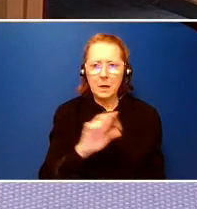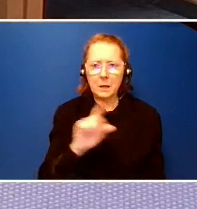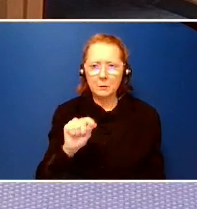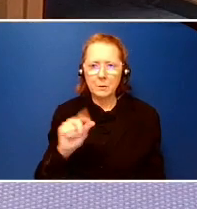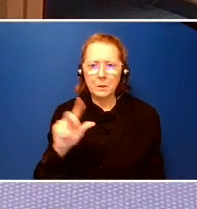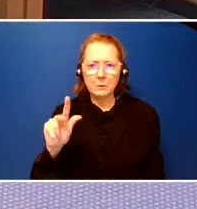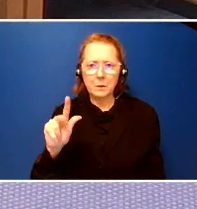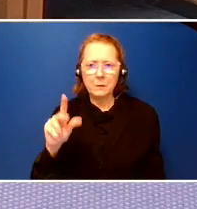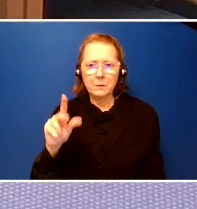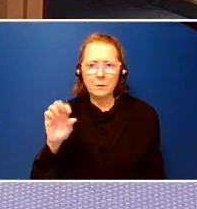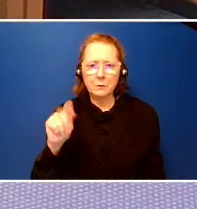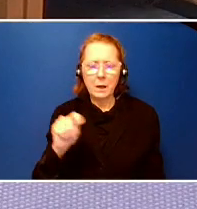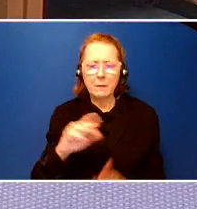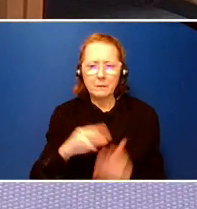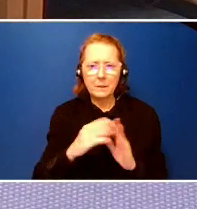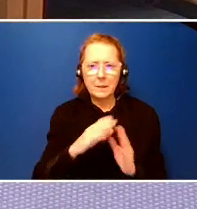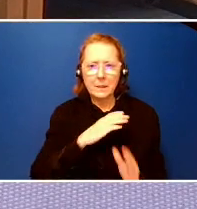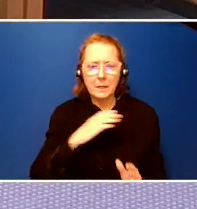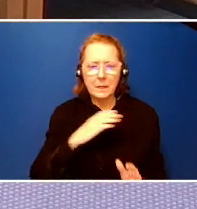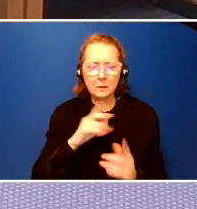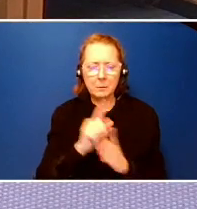City Council minutes. Item